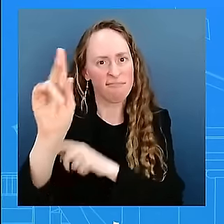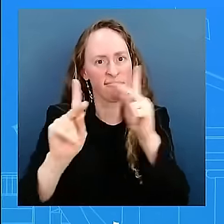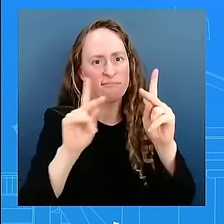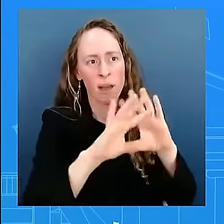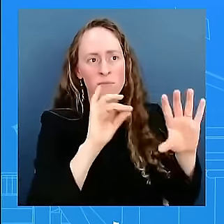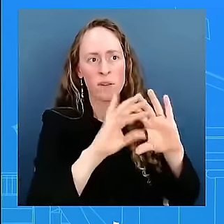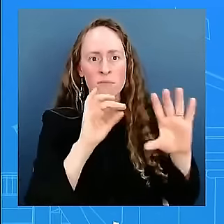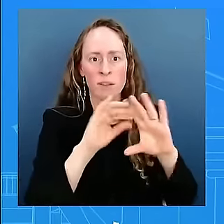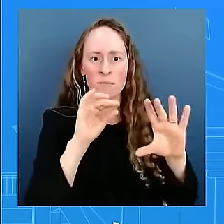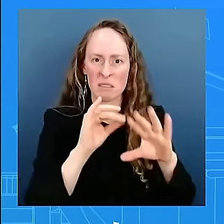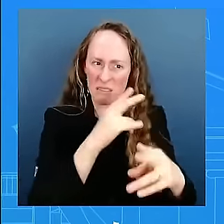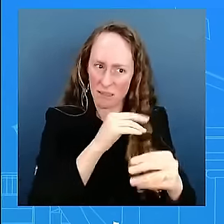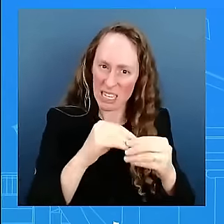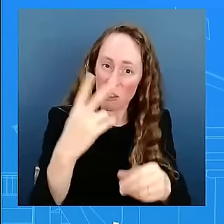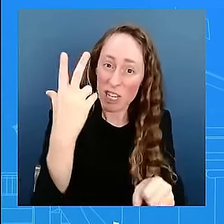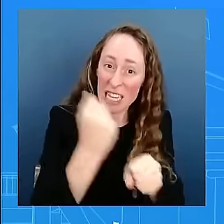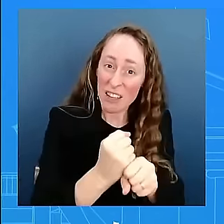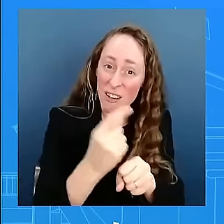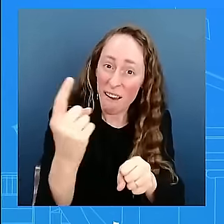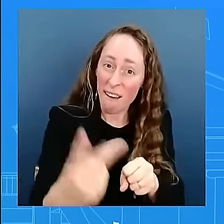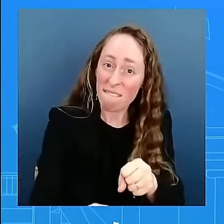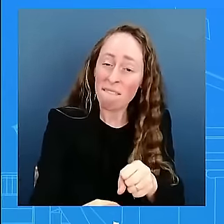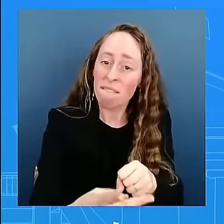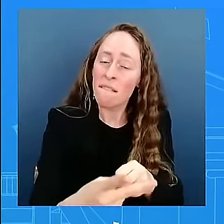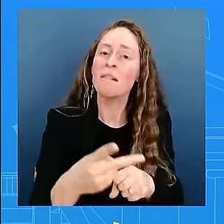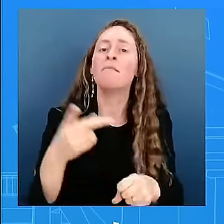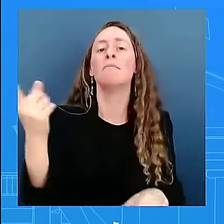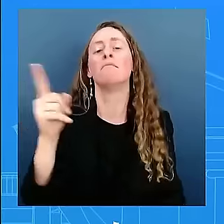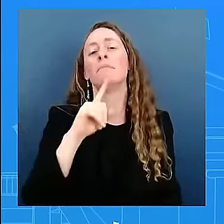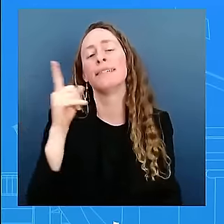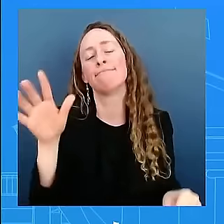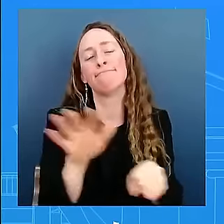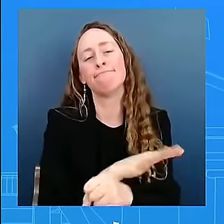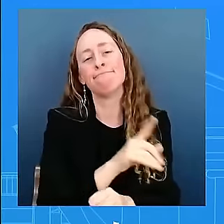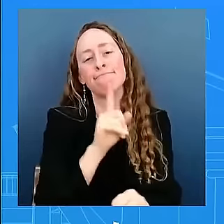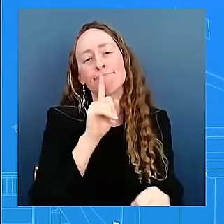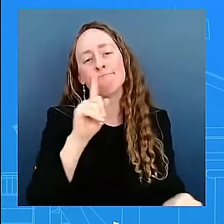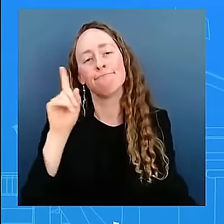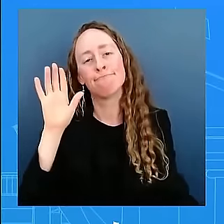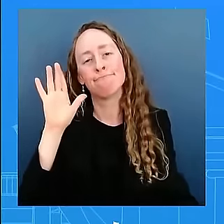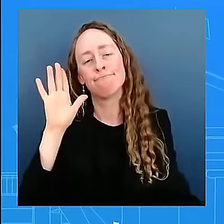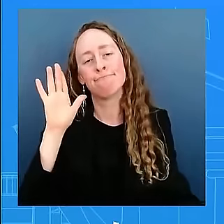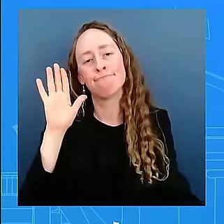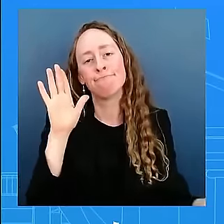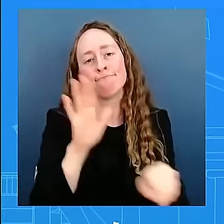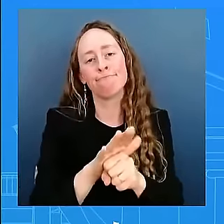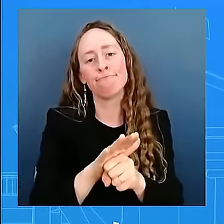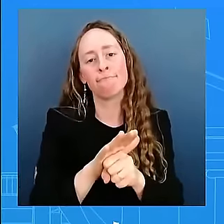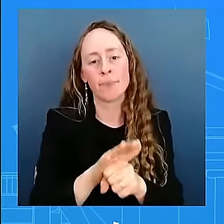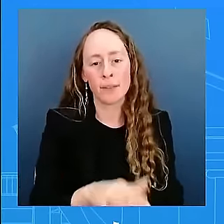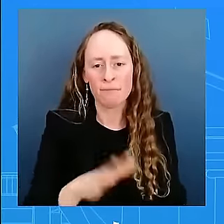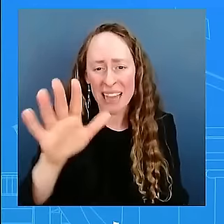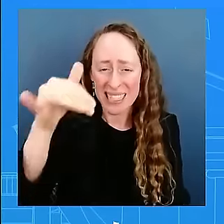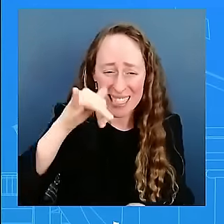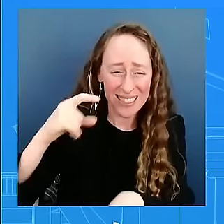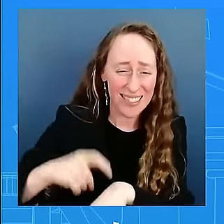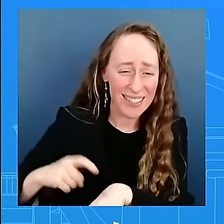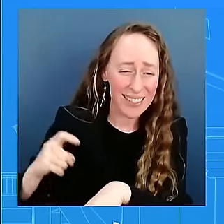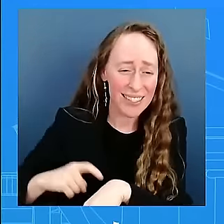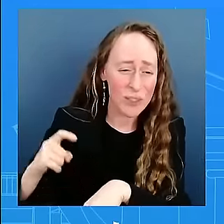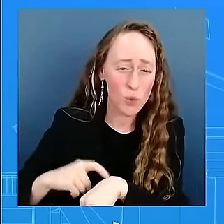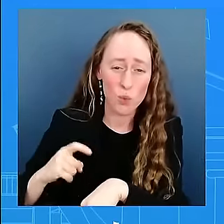to bringing home Americans who have been unjustly held. I think I'm going to have to wrap it up pretty soon. Go ahead, John. Thanks a lot, Karine. When the